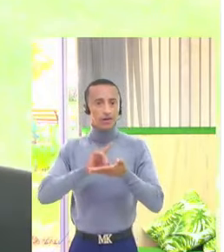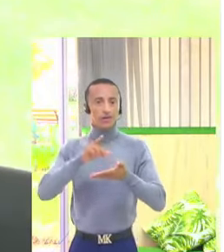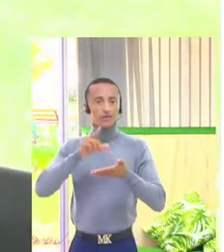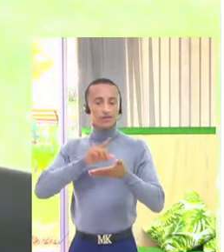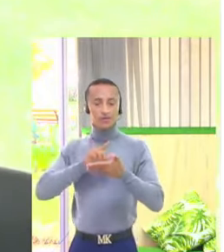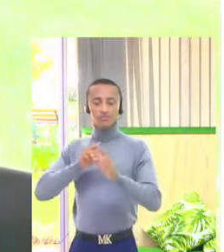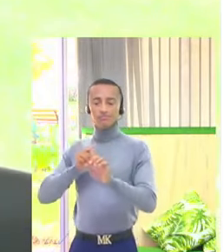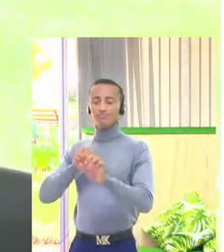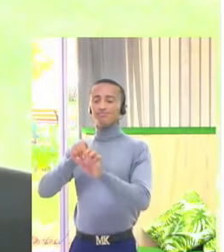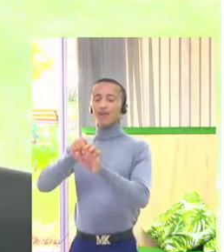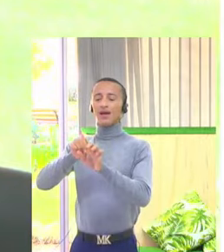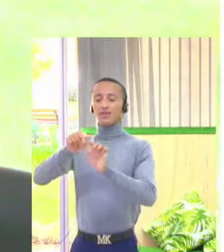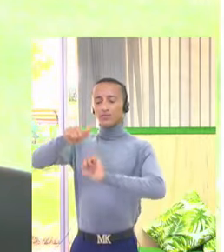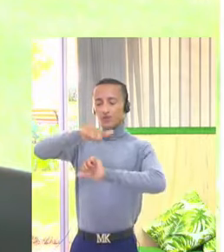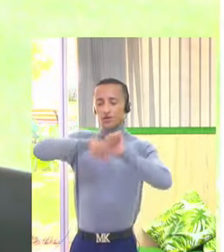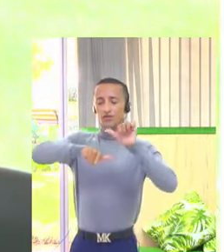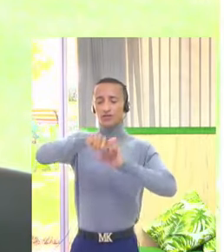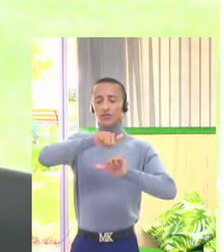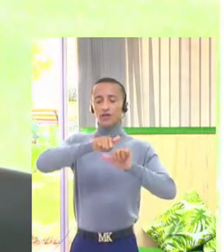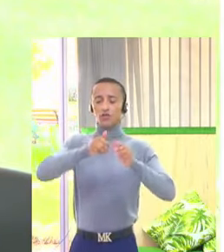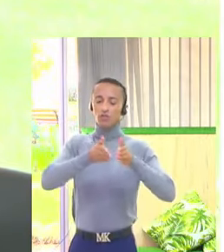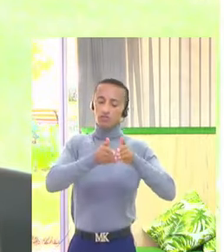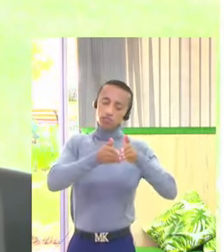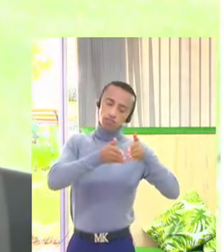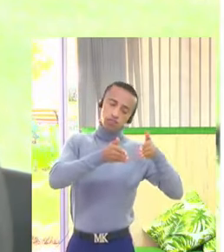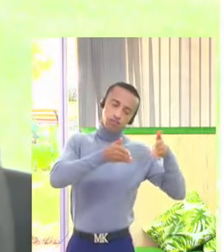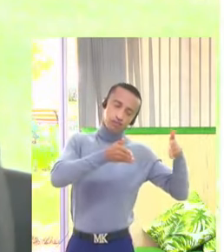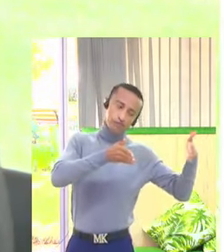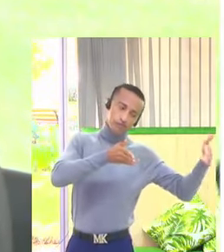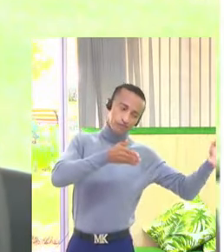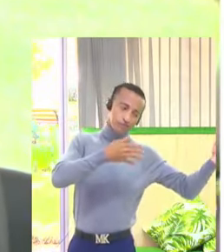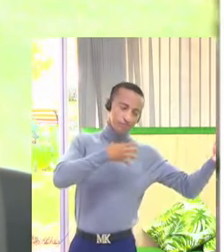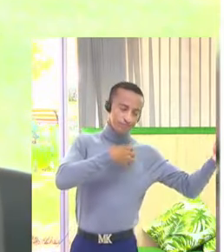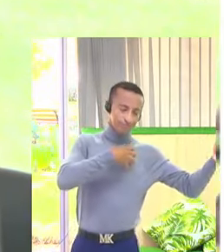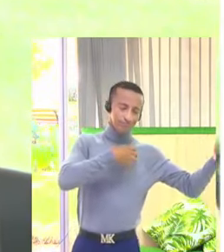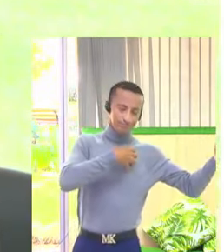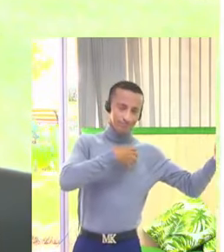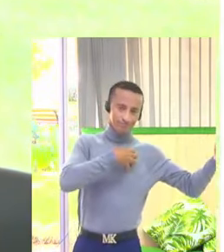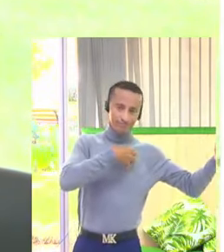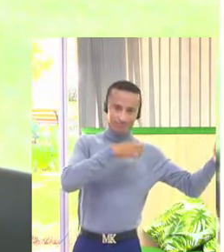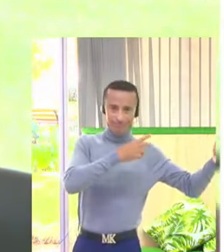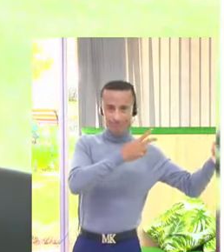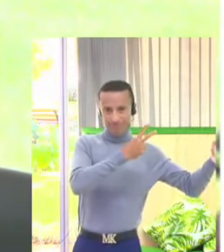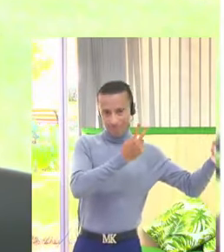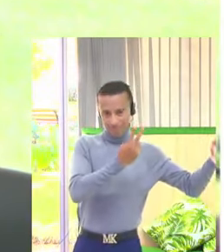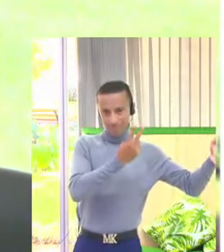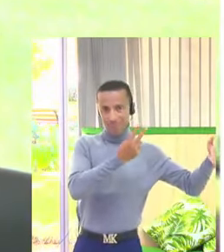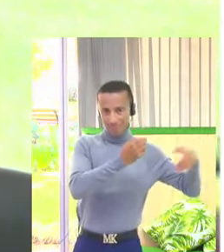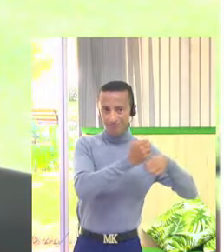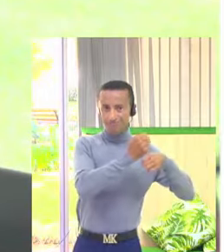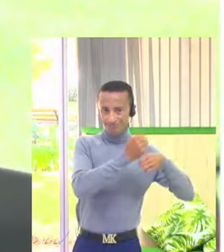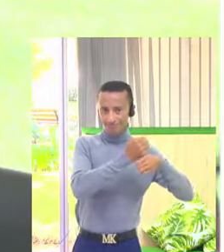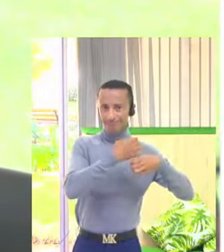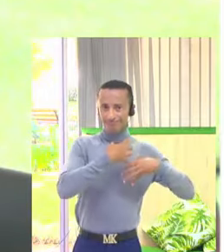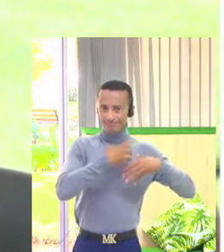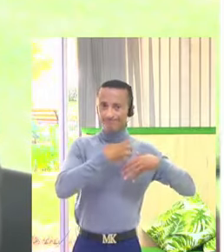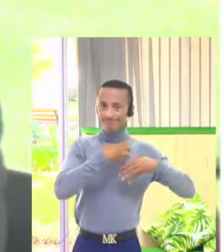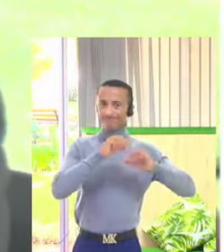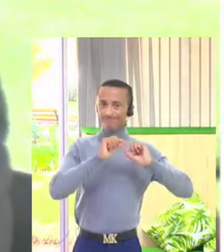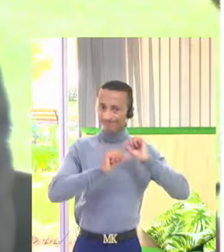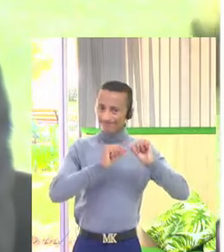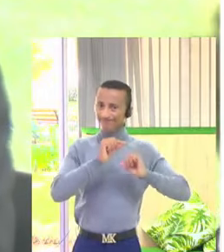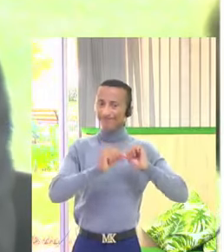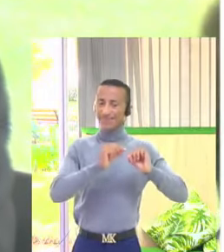years. We all felt the effects of the pandemic, and suddenly a lot of things that we took for granted, that we would